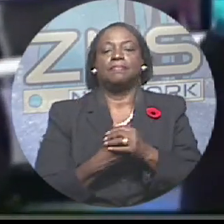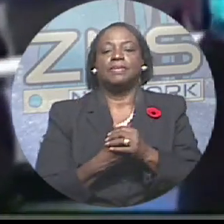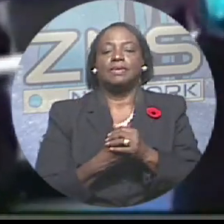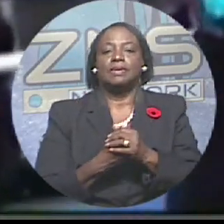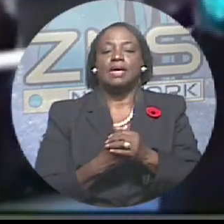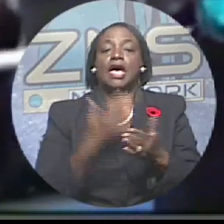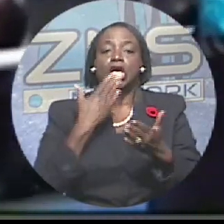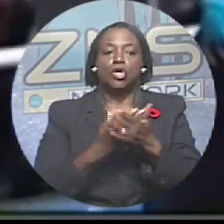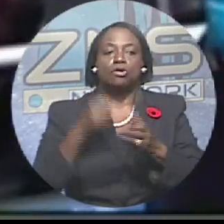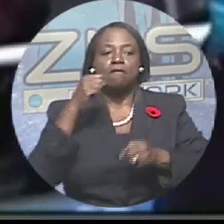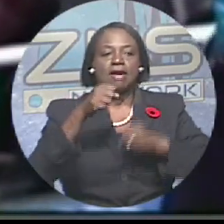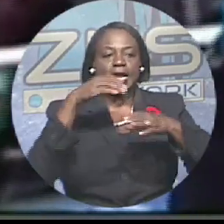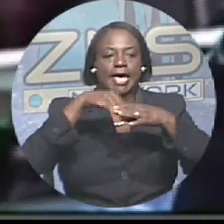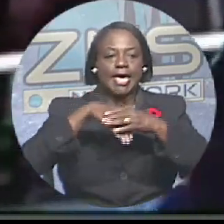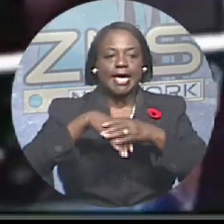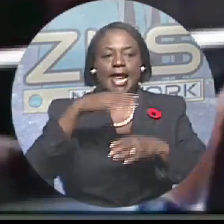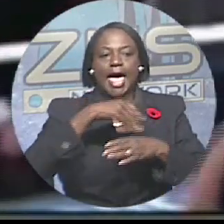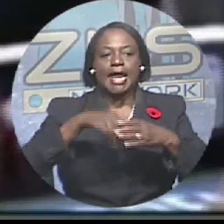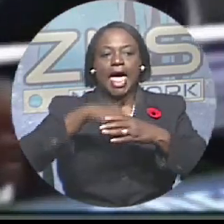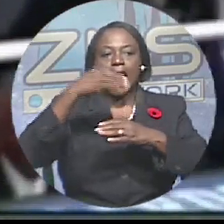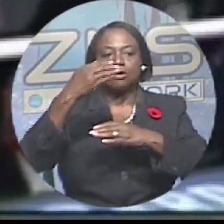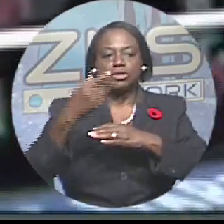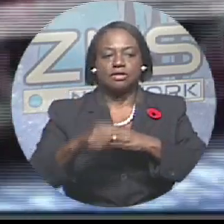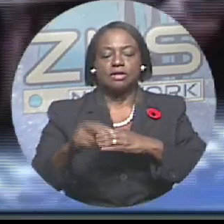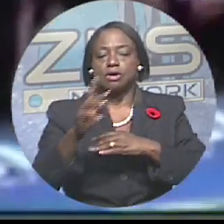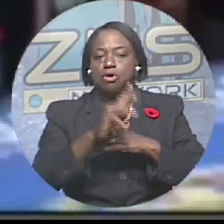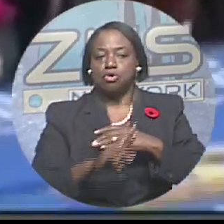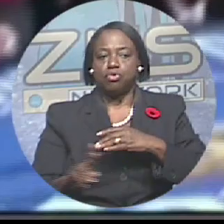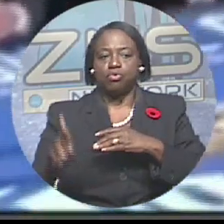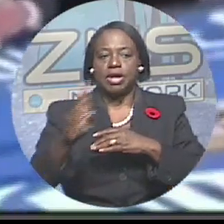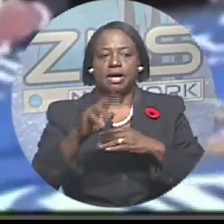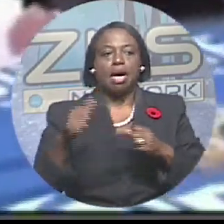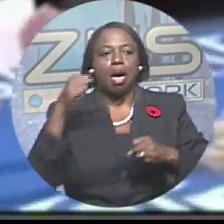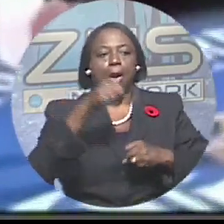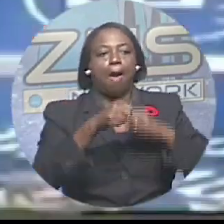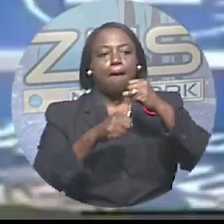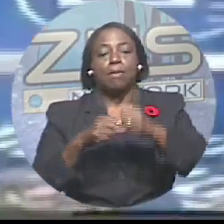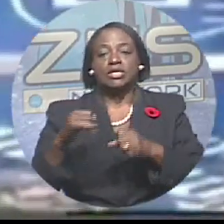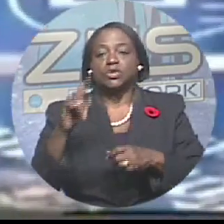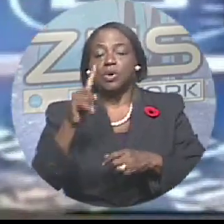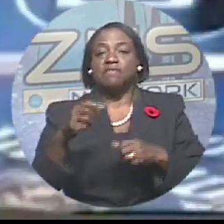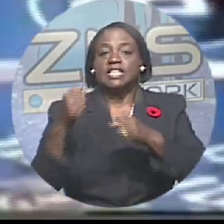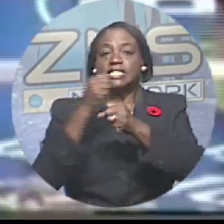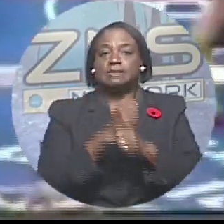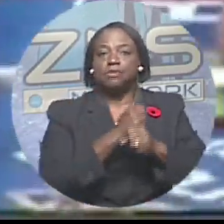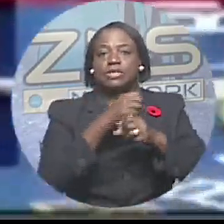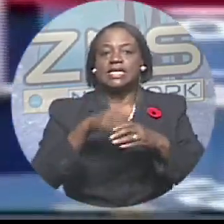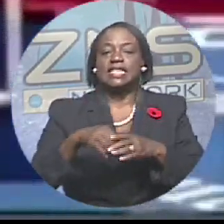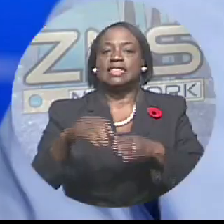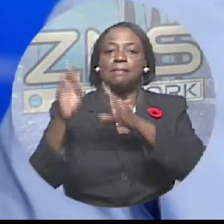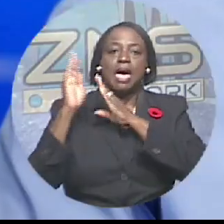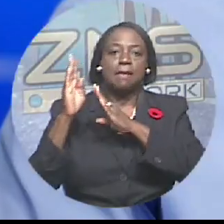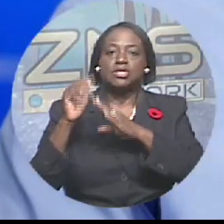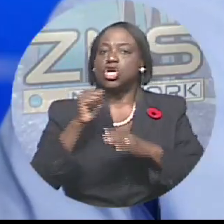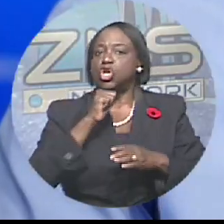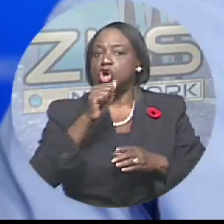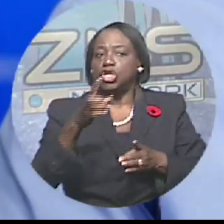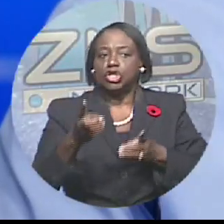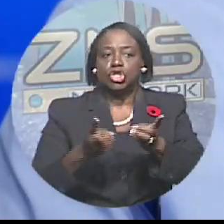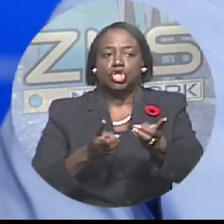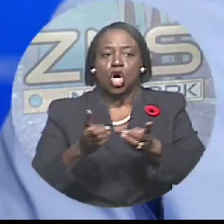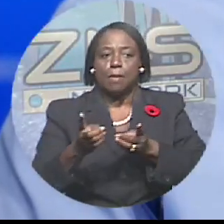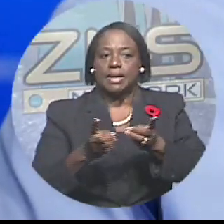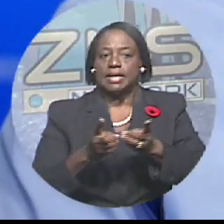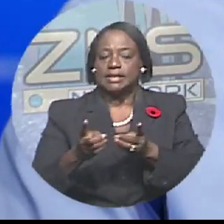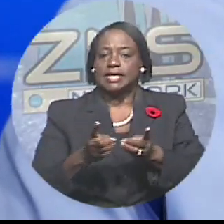ring. He's happy to be carrying the Bahamian flag at this time. Boxing has been one of the sports in the Bahamas that has not been so dominant as far